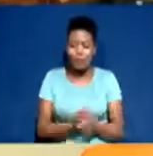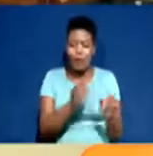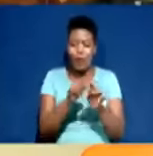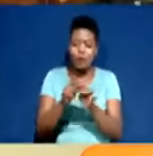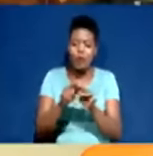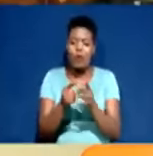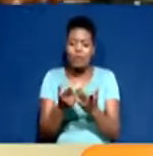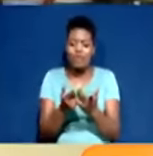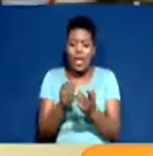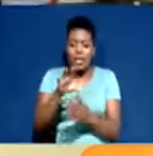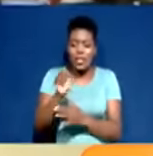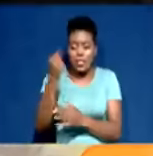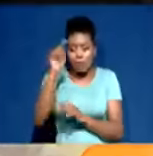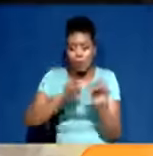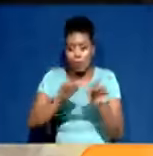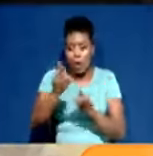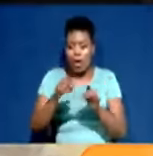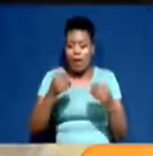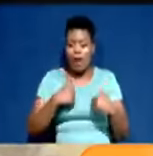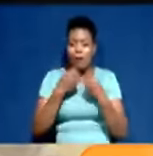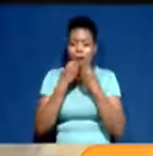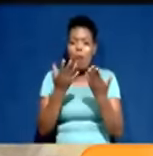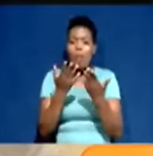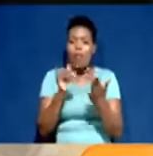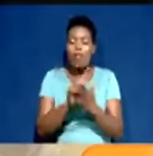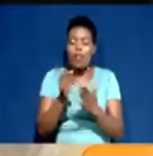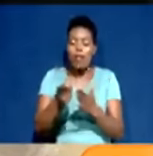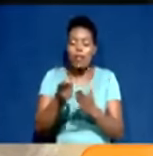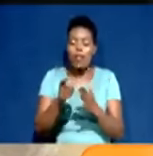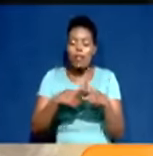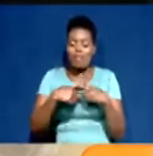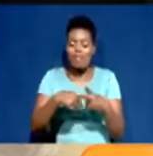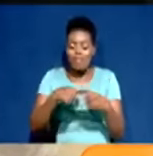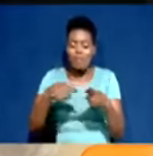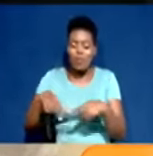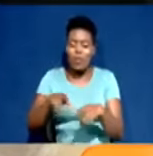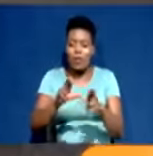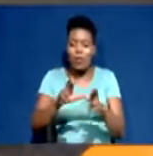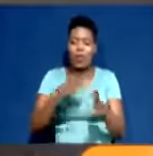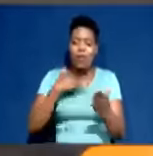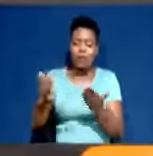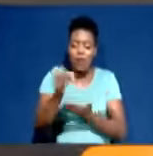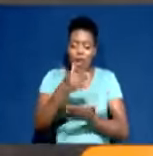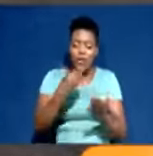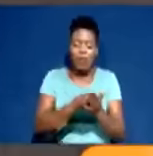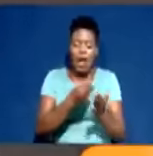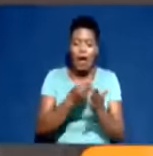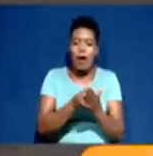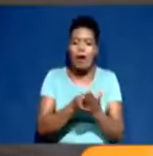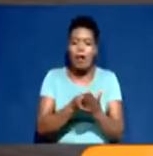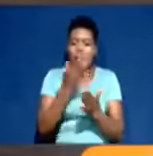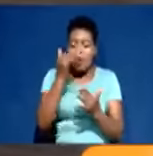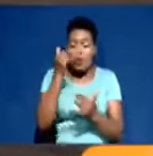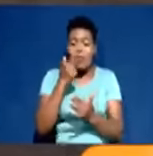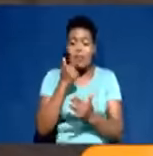there's more. The Cabinet Secretary has hinted at an increase in the road maintenance levy fund, saying the cost of maintaining roads has